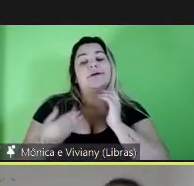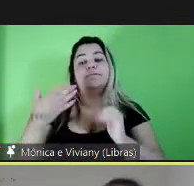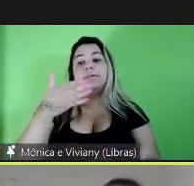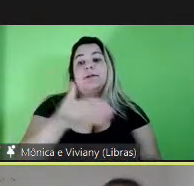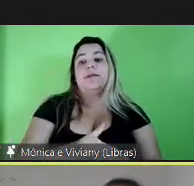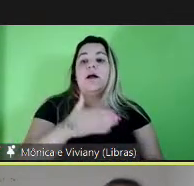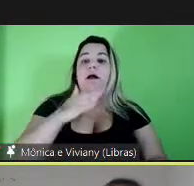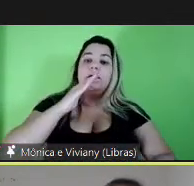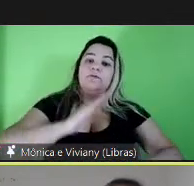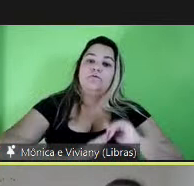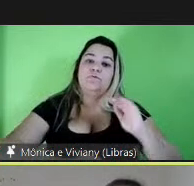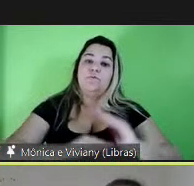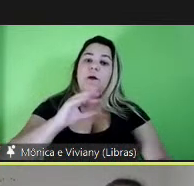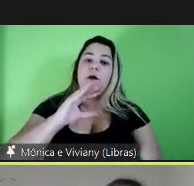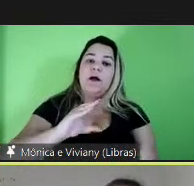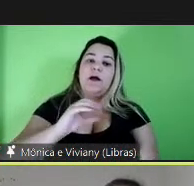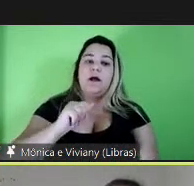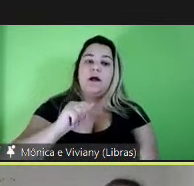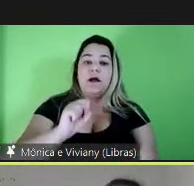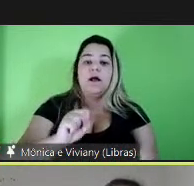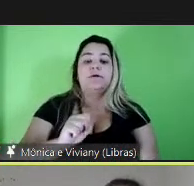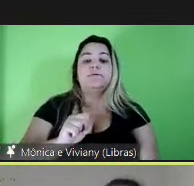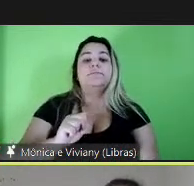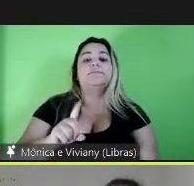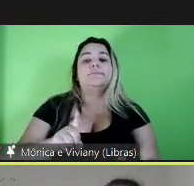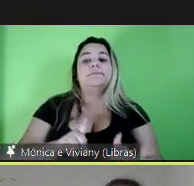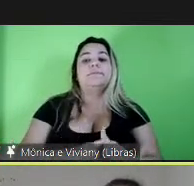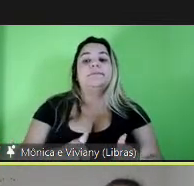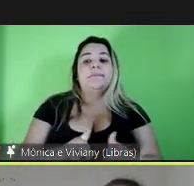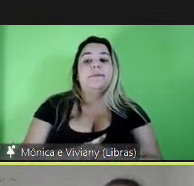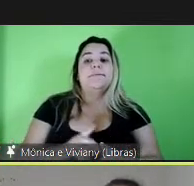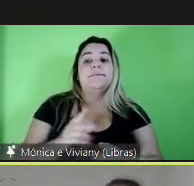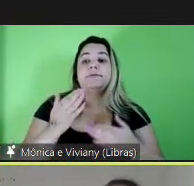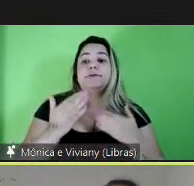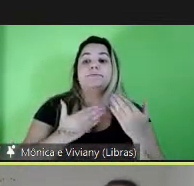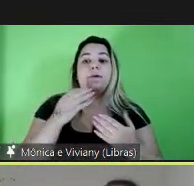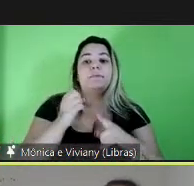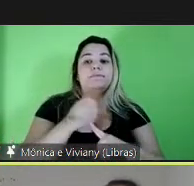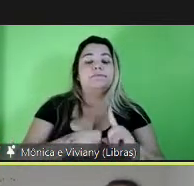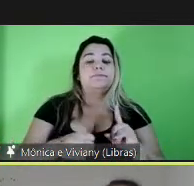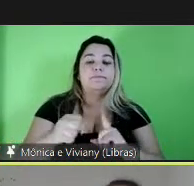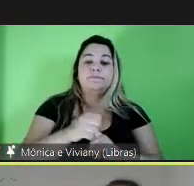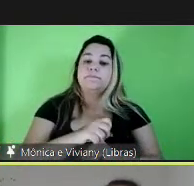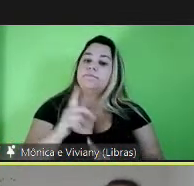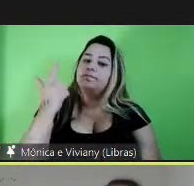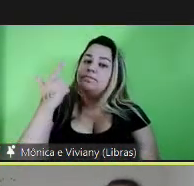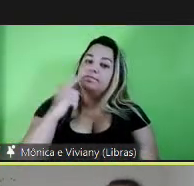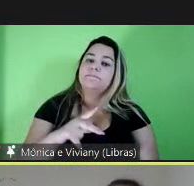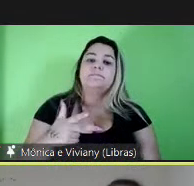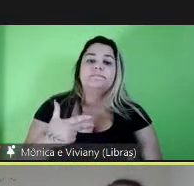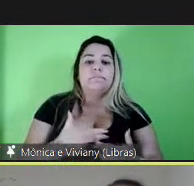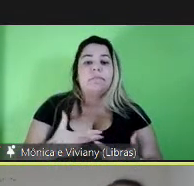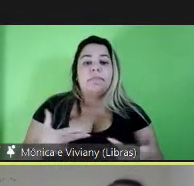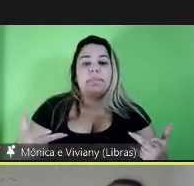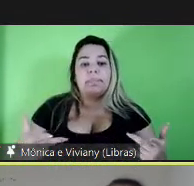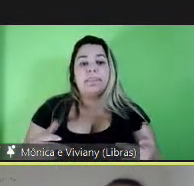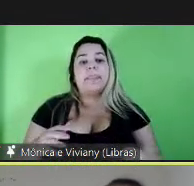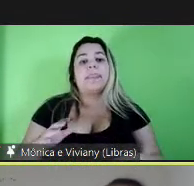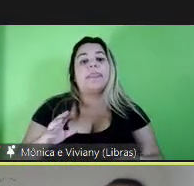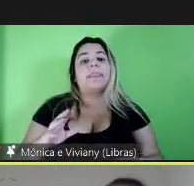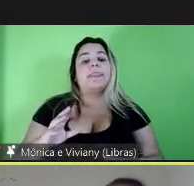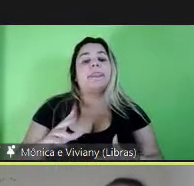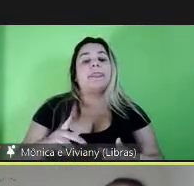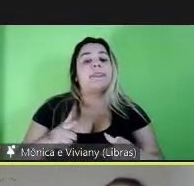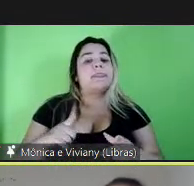can participate in the actions of CAPIs, which would be the Center for Psychosocial Attention, and other vulnerabilities like the